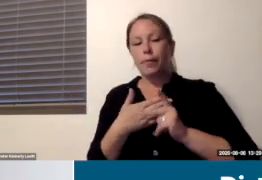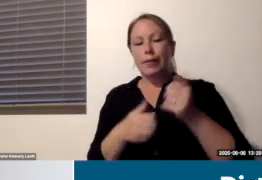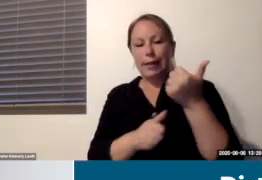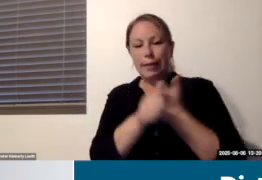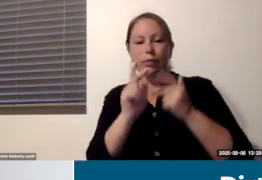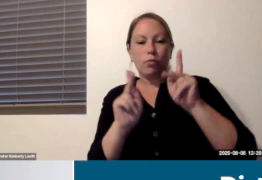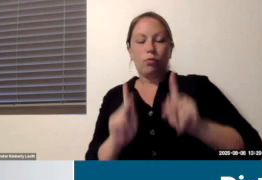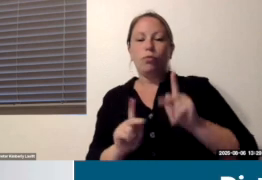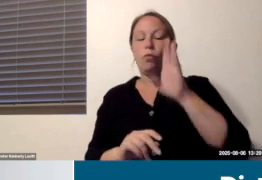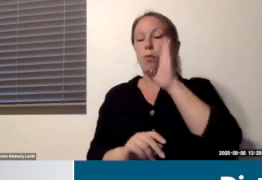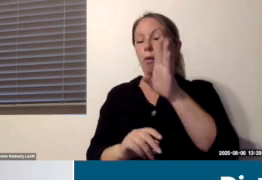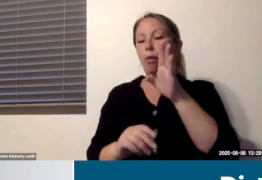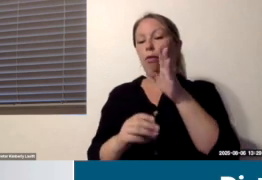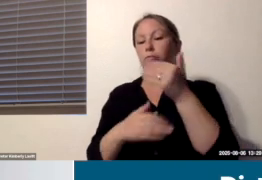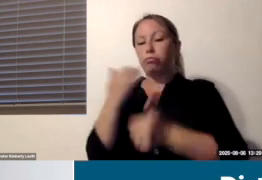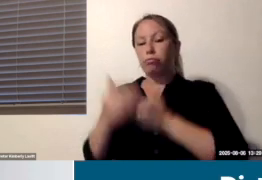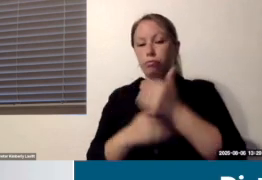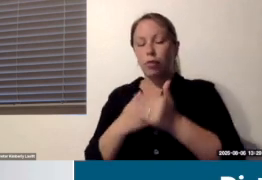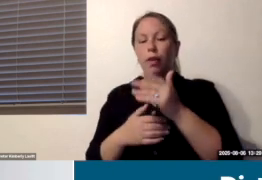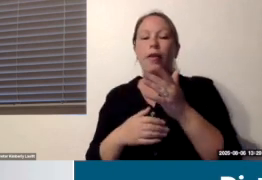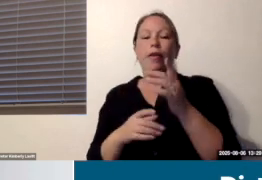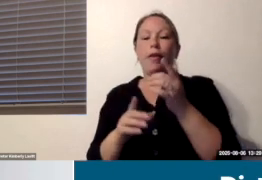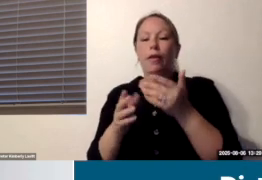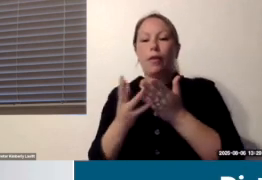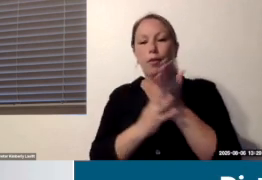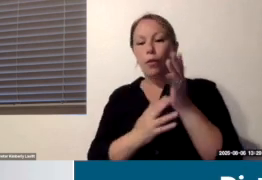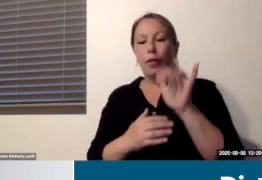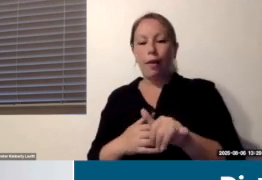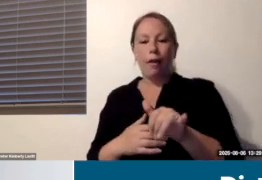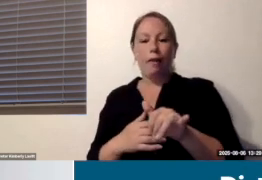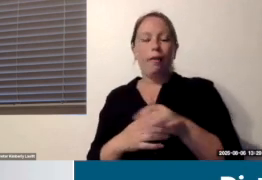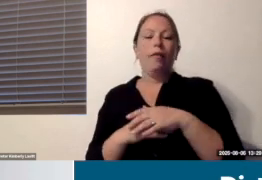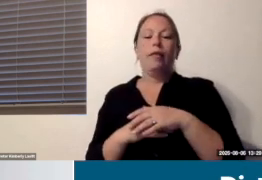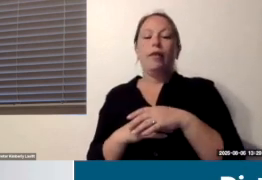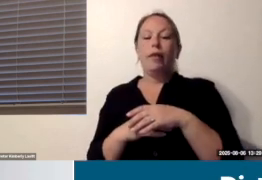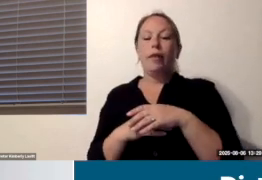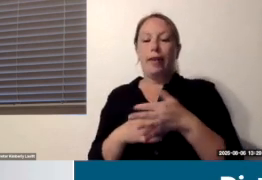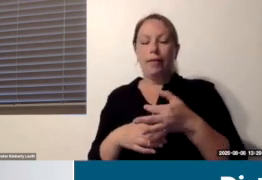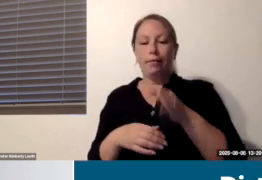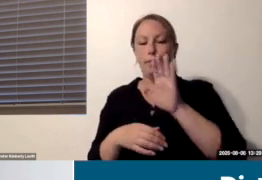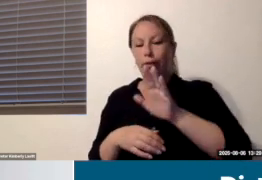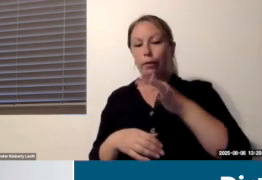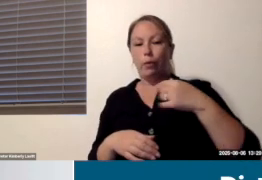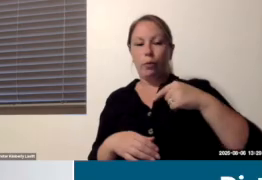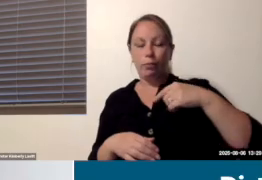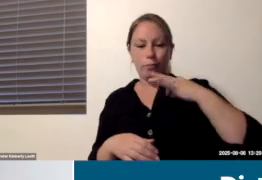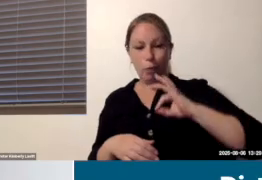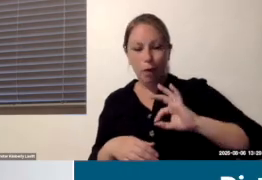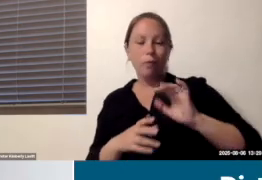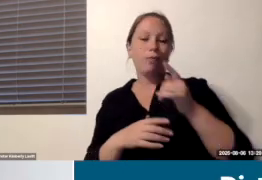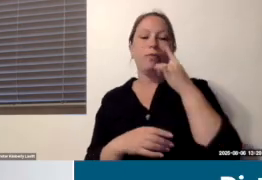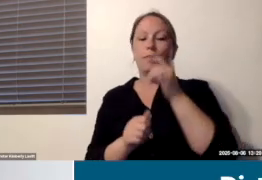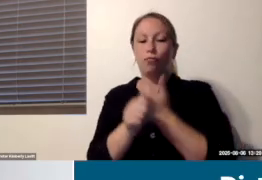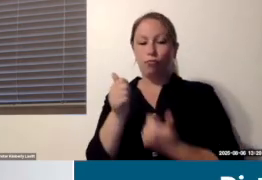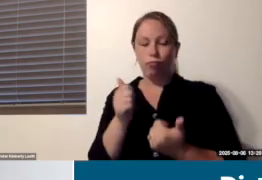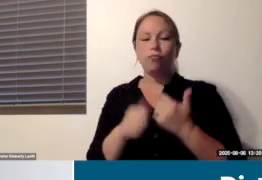applicants, they're still continuing to work through that backlog and verify eligibility and incentive amounts. Programs